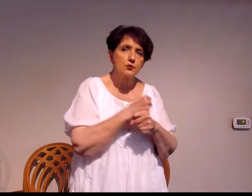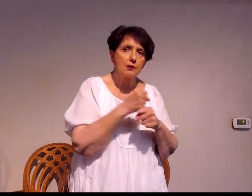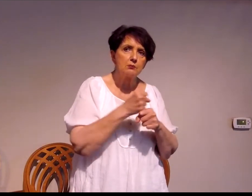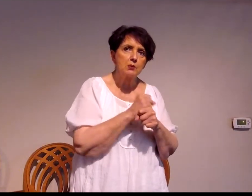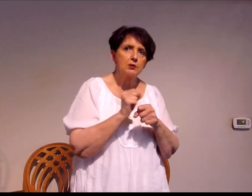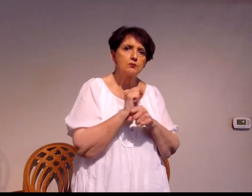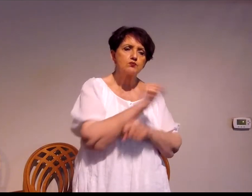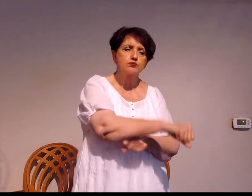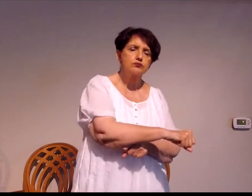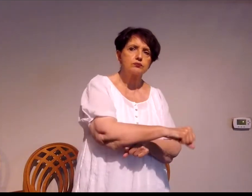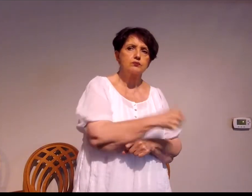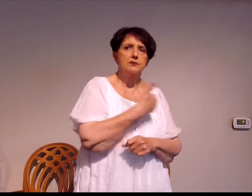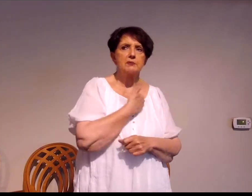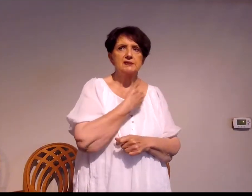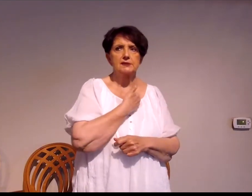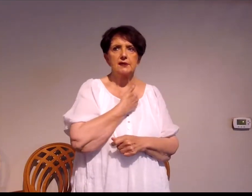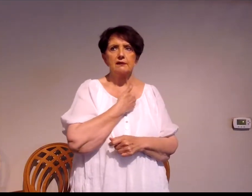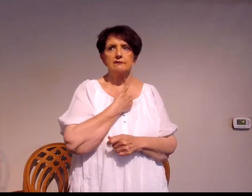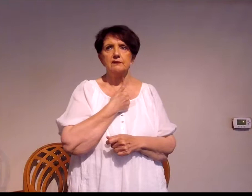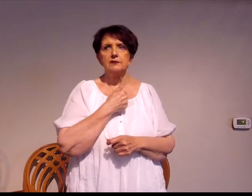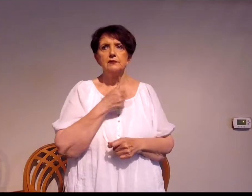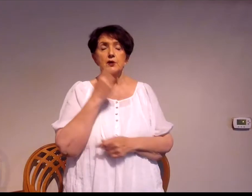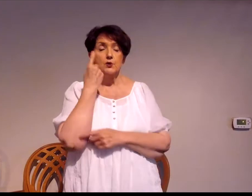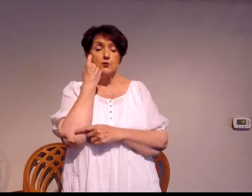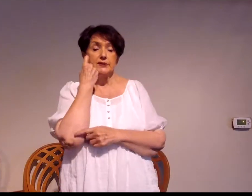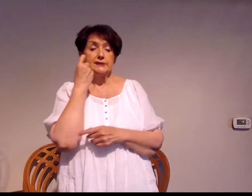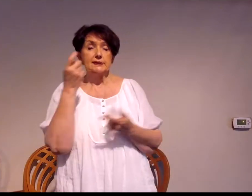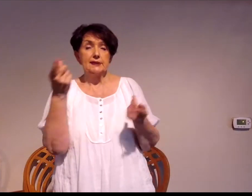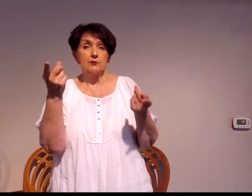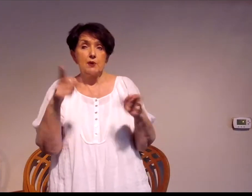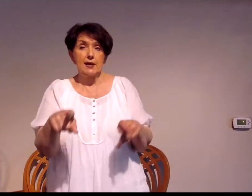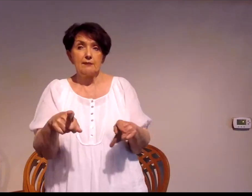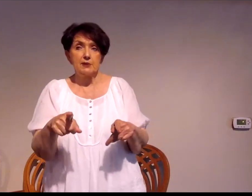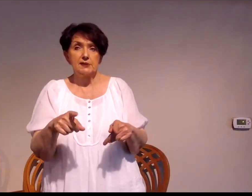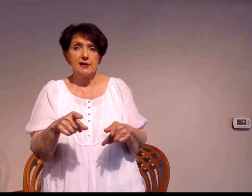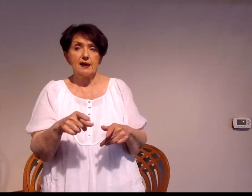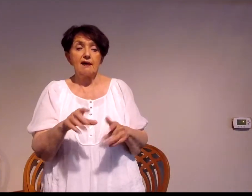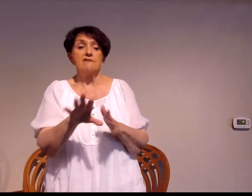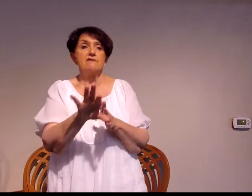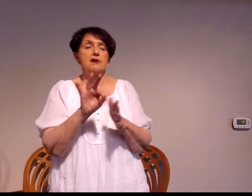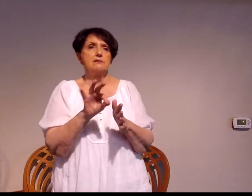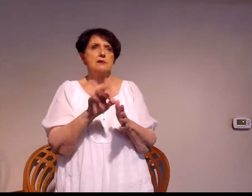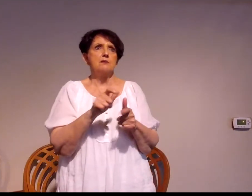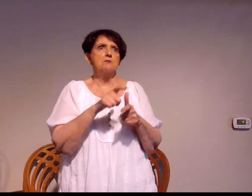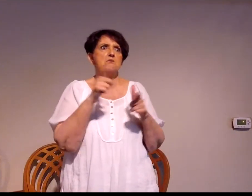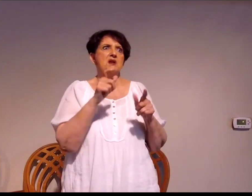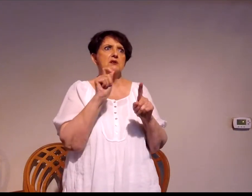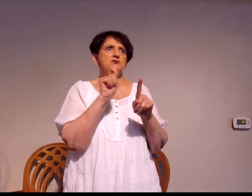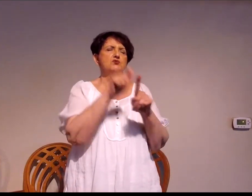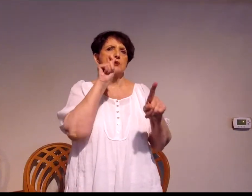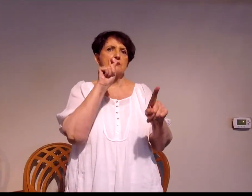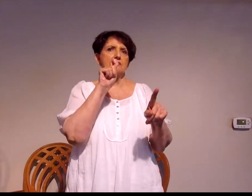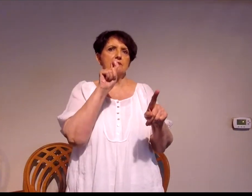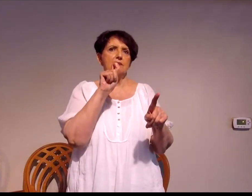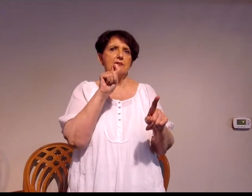came upon one that just got so big of a trigger, and how I showed up,